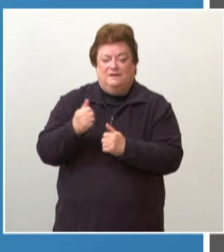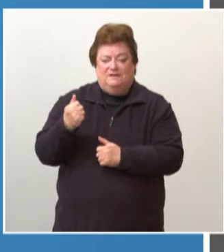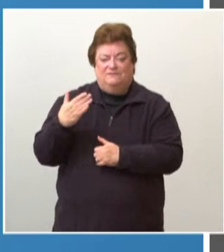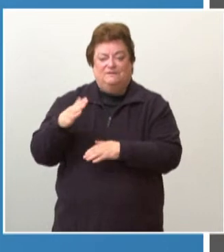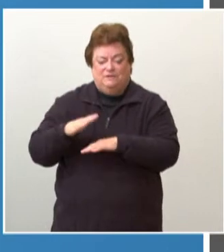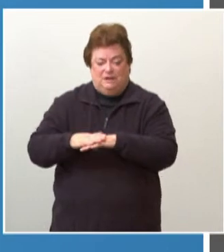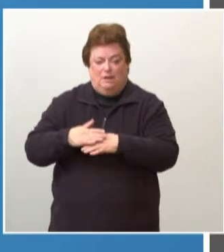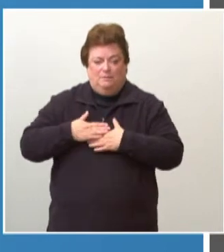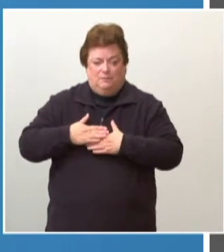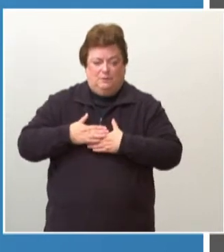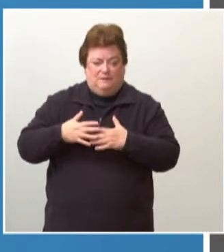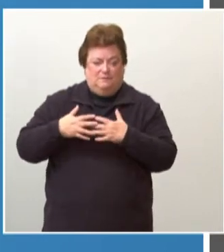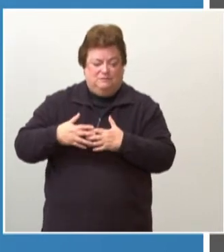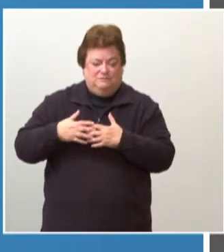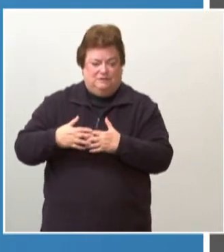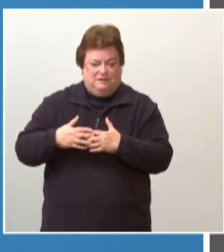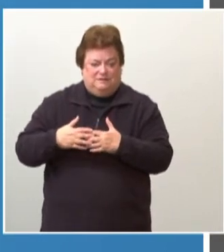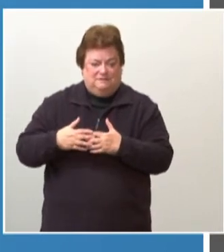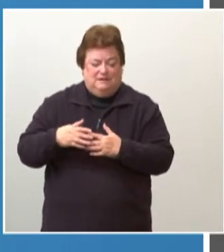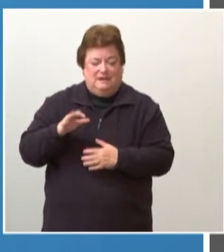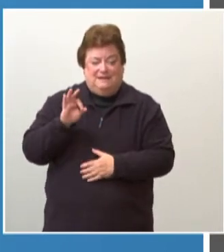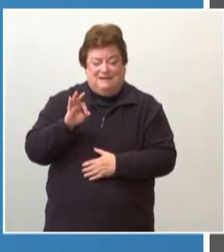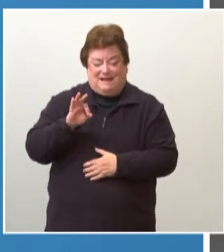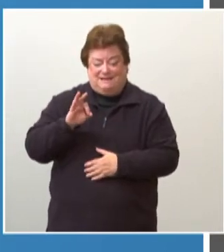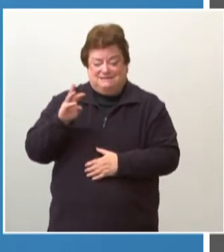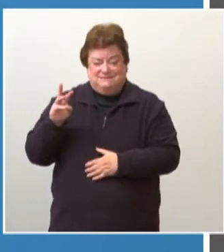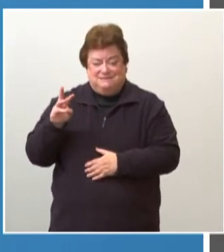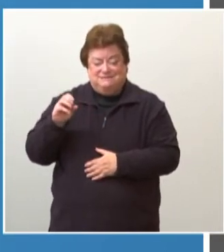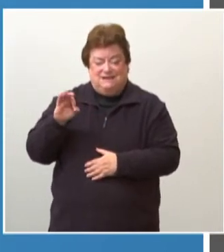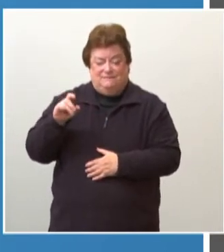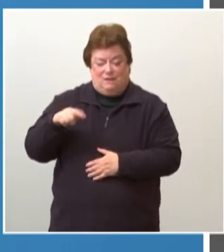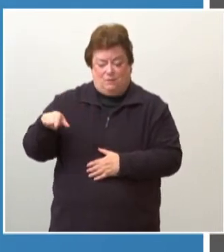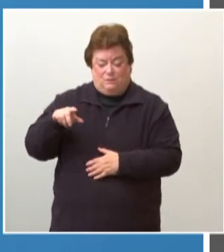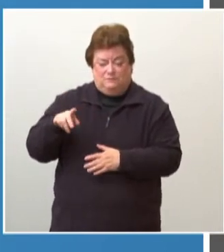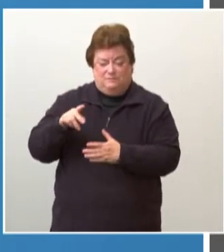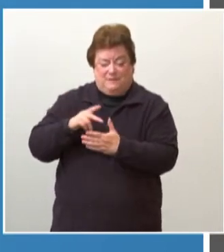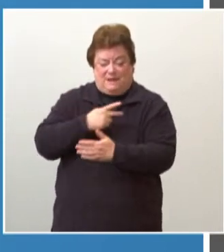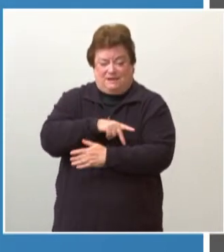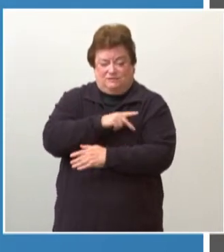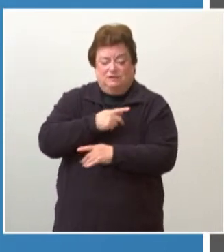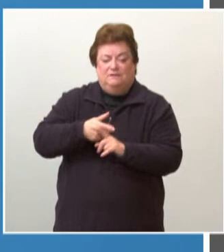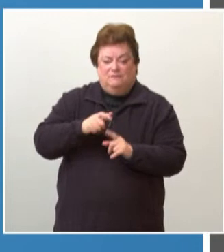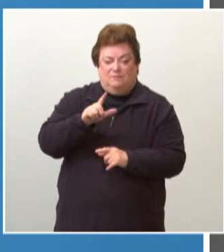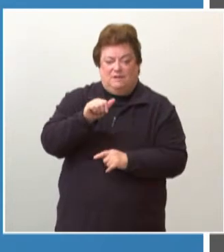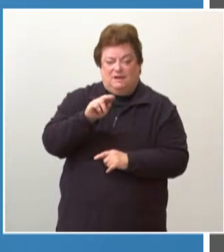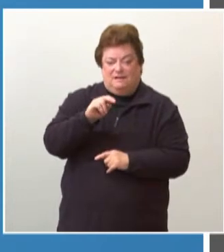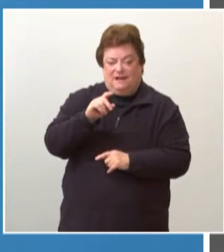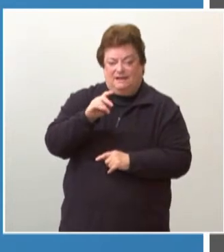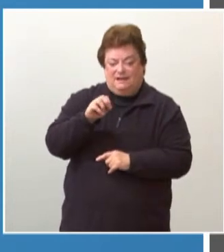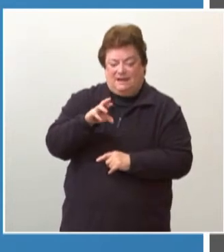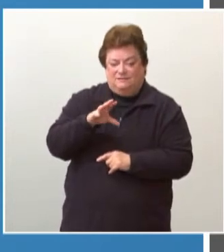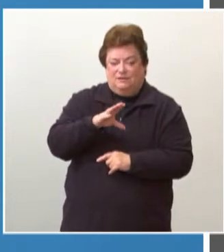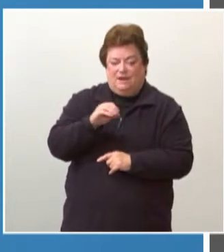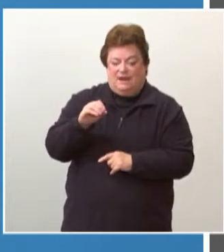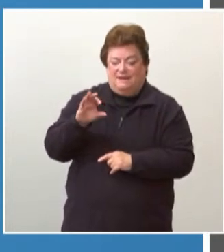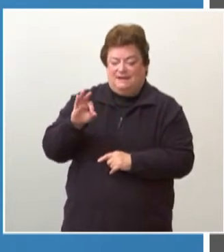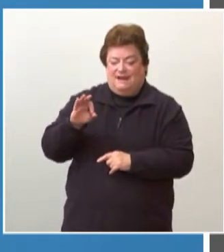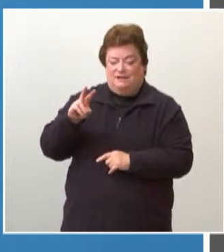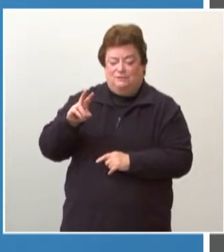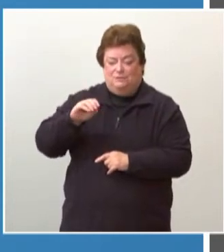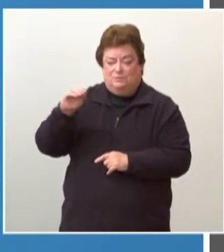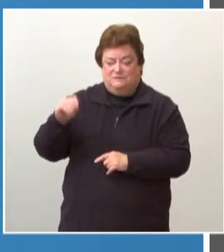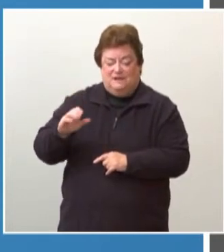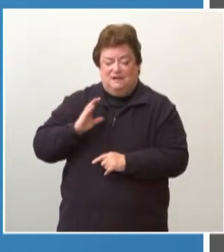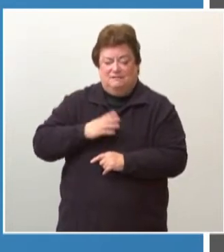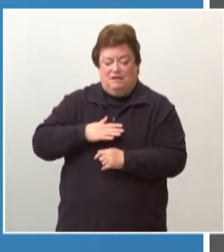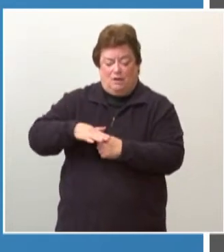on ventilators. 96 of these patients are from Lancaster County. And also 92%